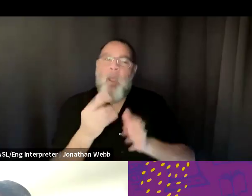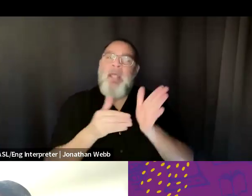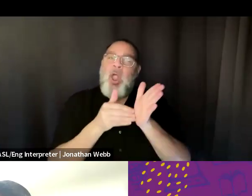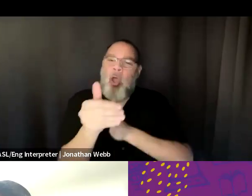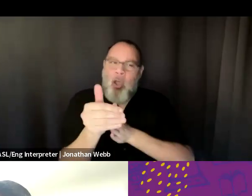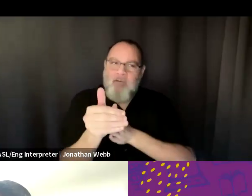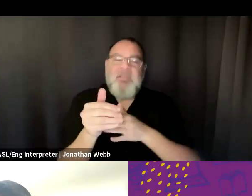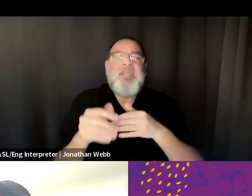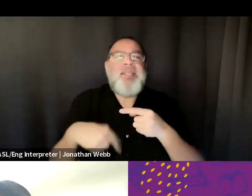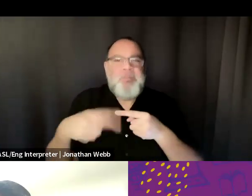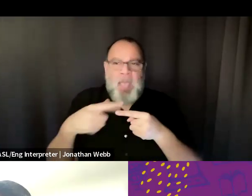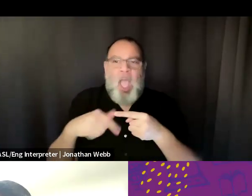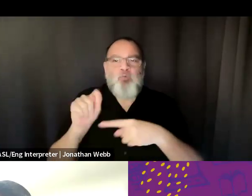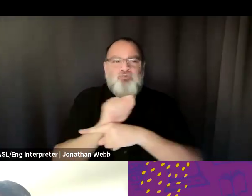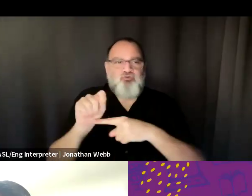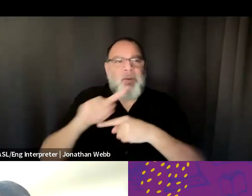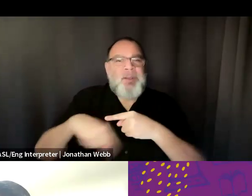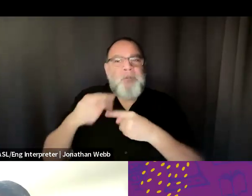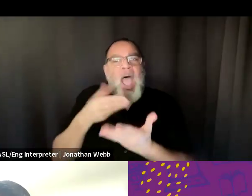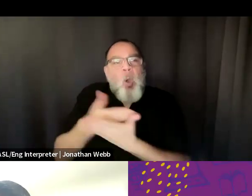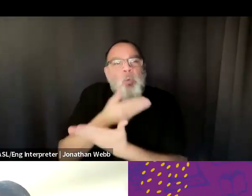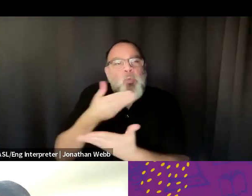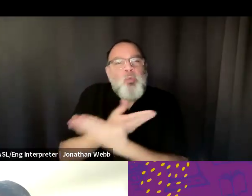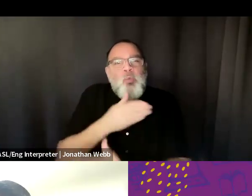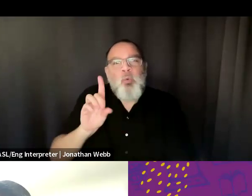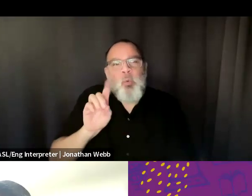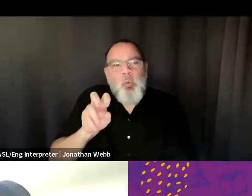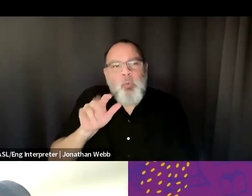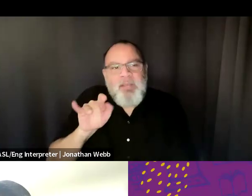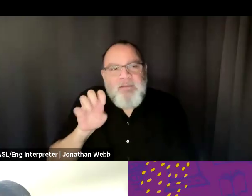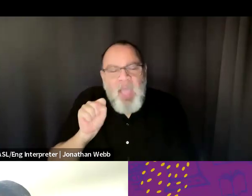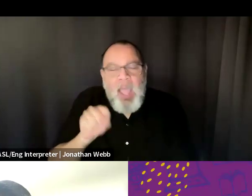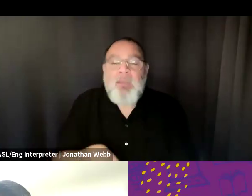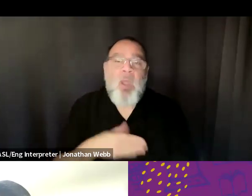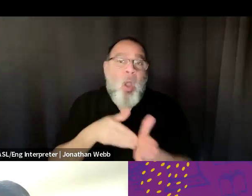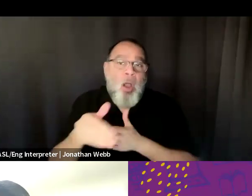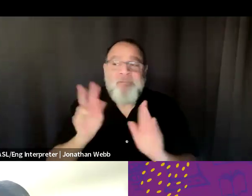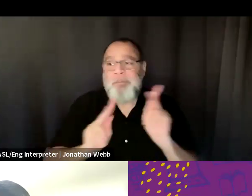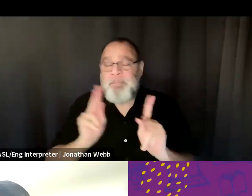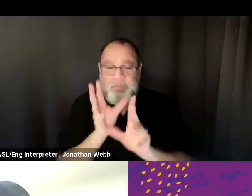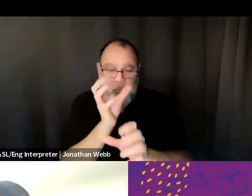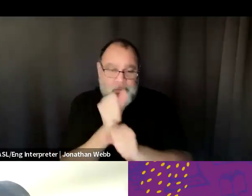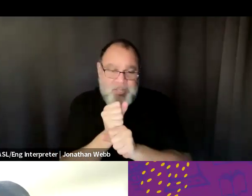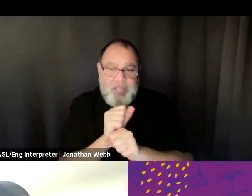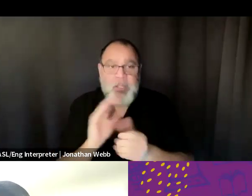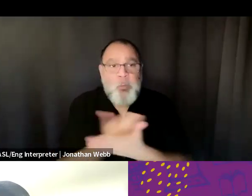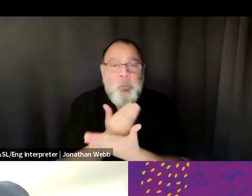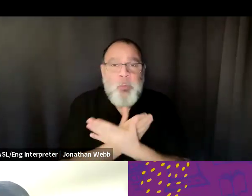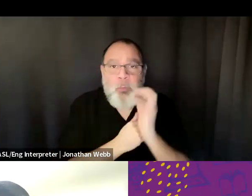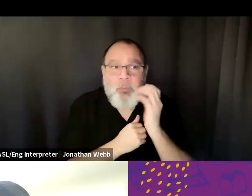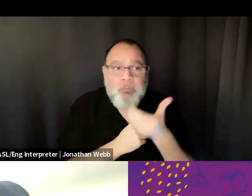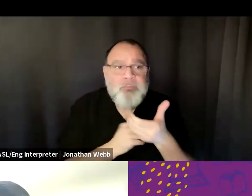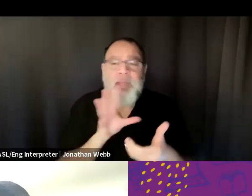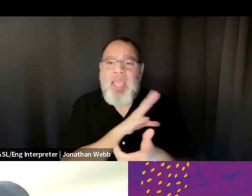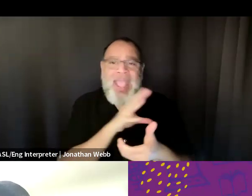new devices. Again, people will often be given a smartphone, a tablet, devices, and how device interfaces